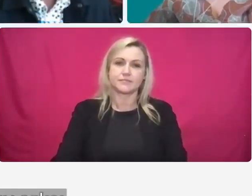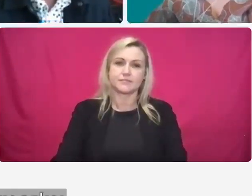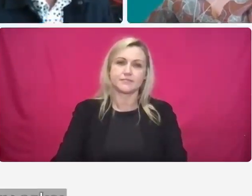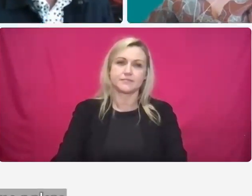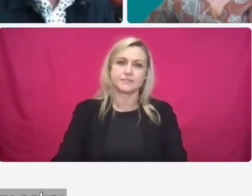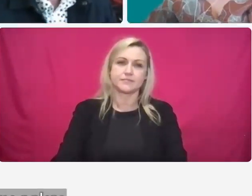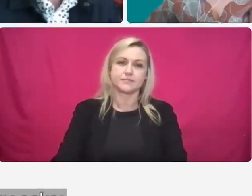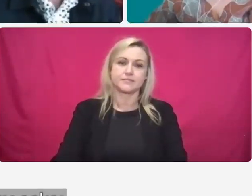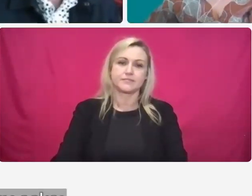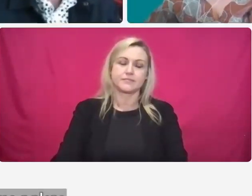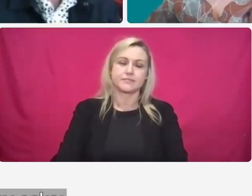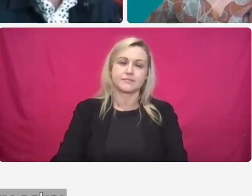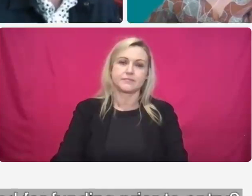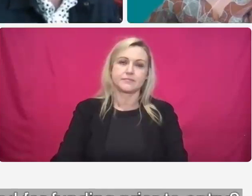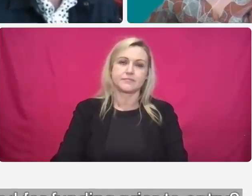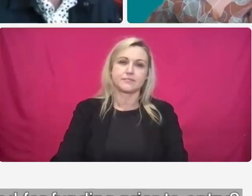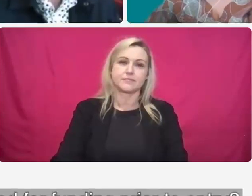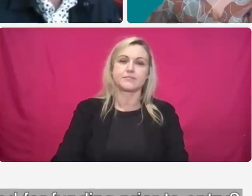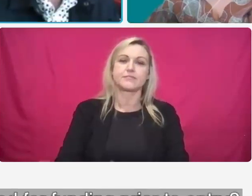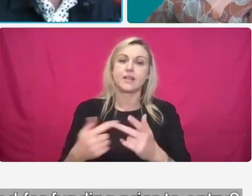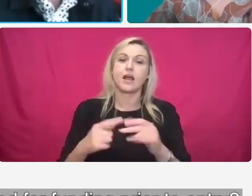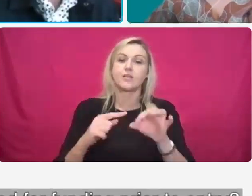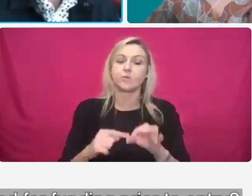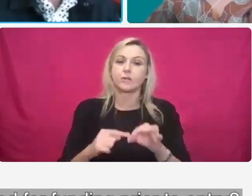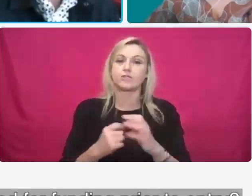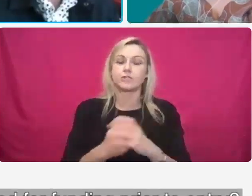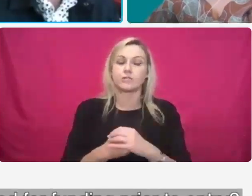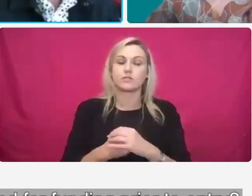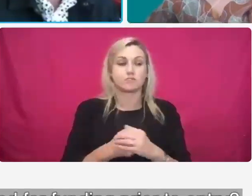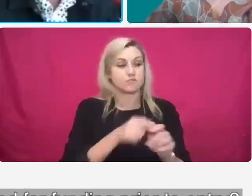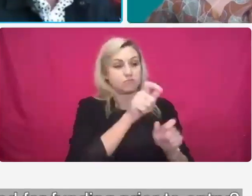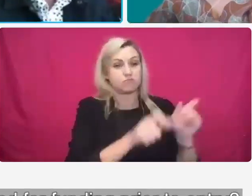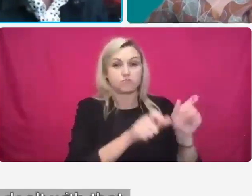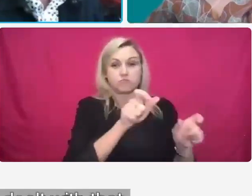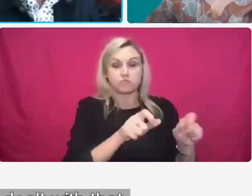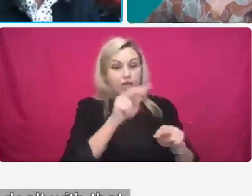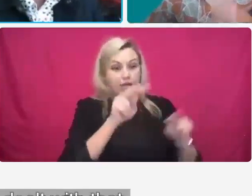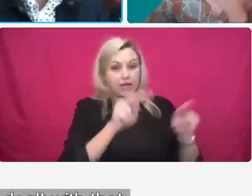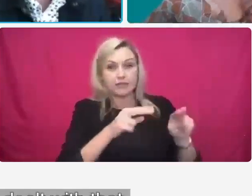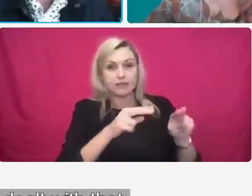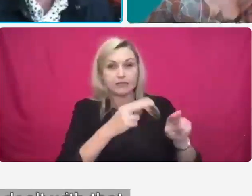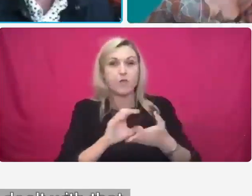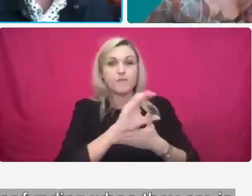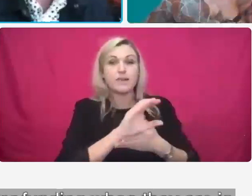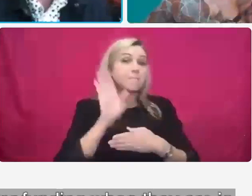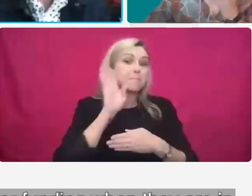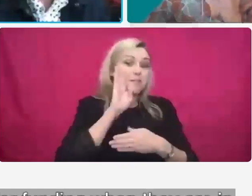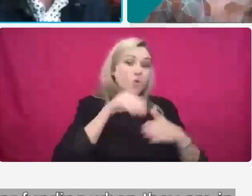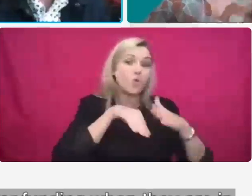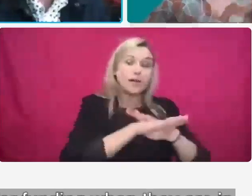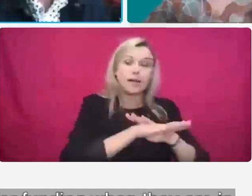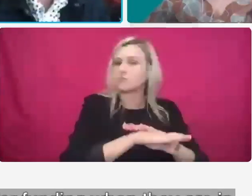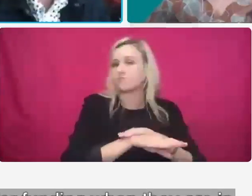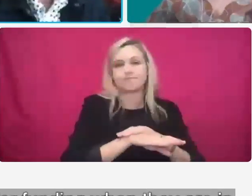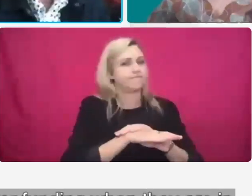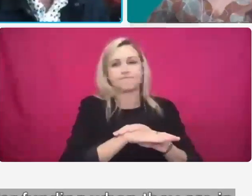So Jenny asks, so residents are not assessed for funding prior to entry. I think we have dealt with that. So no, they are